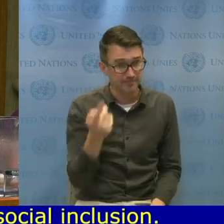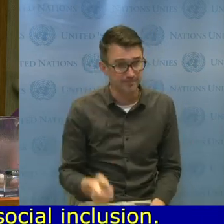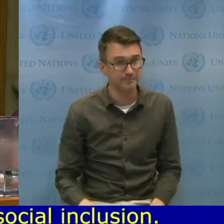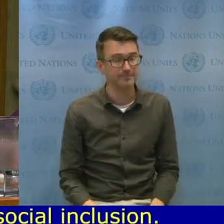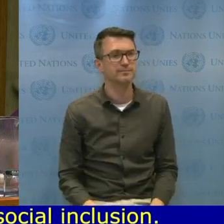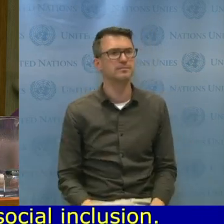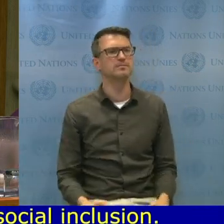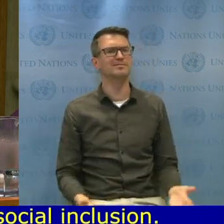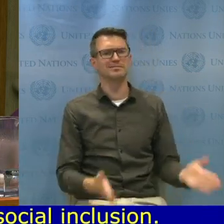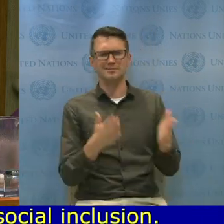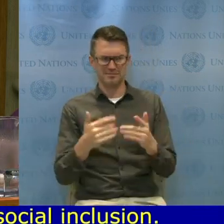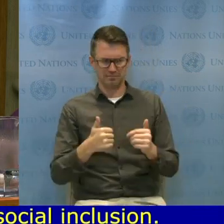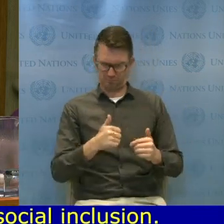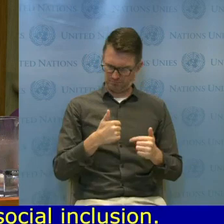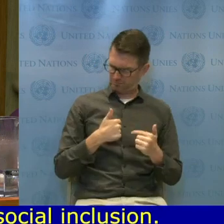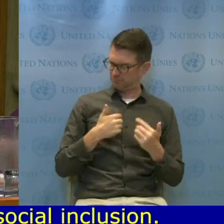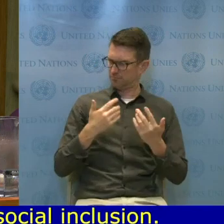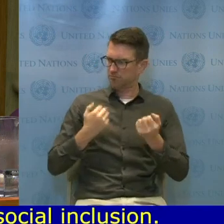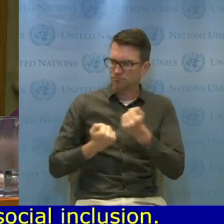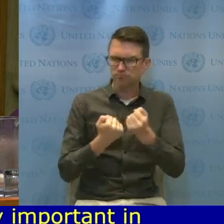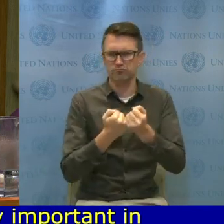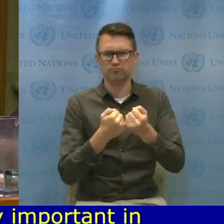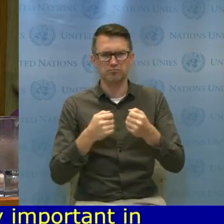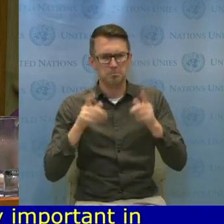you for listening.